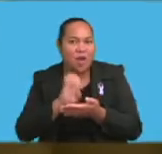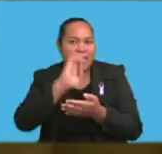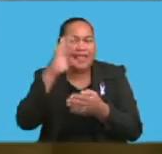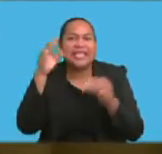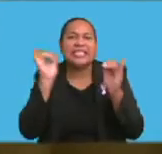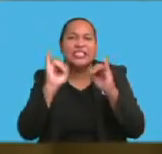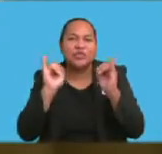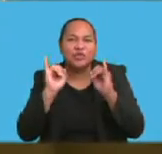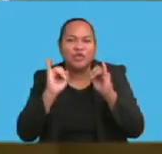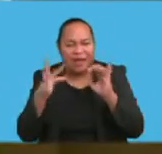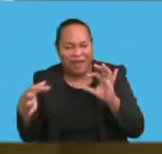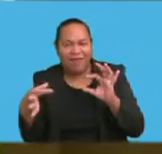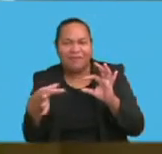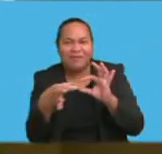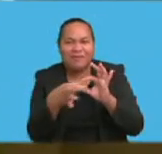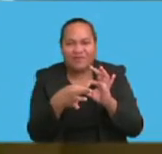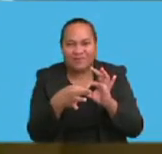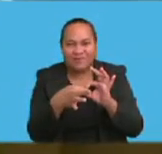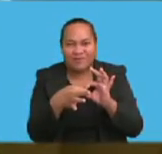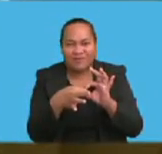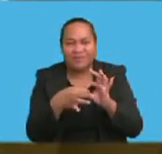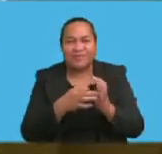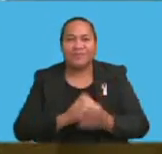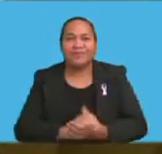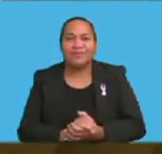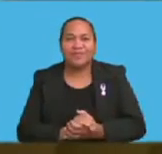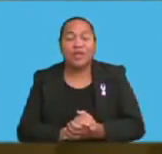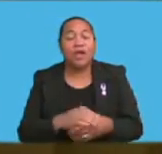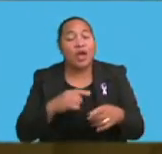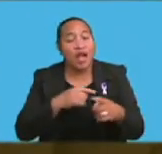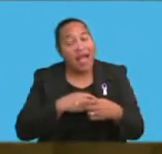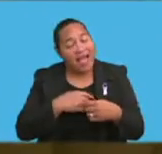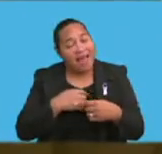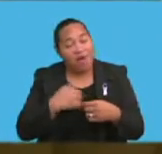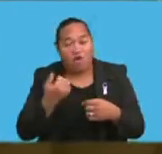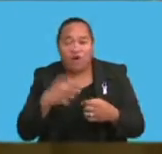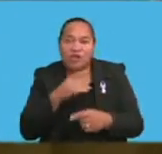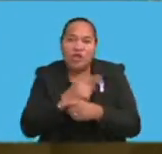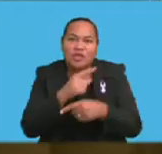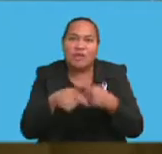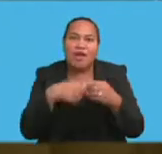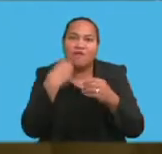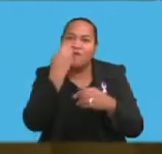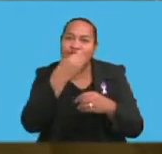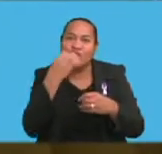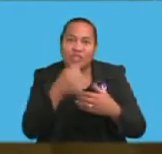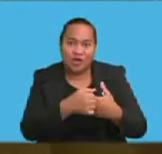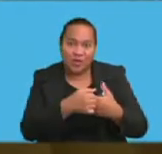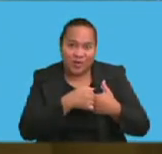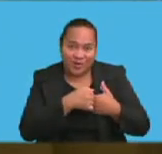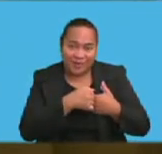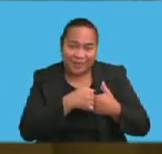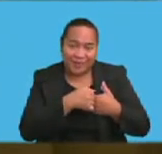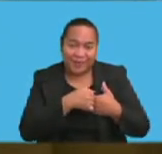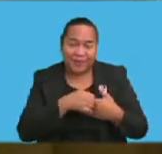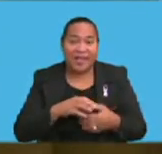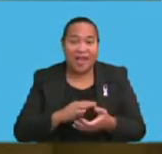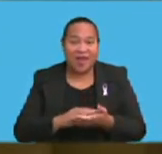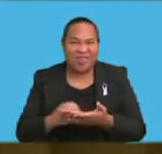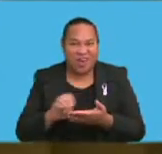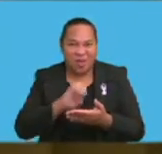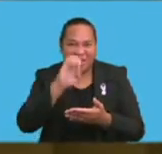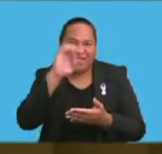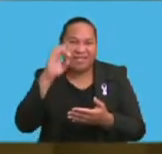issues attached to it as well, Madam Speaker. I've talked about our food security and what's for our economic purposes as well,